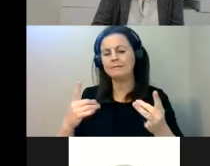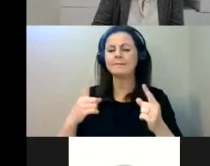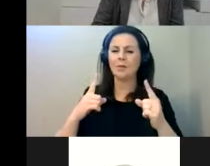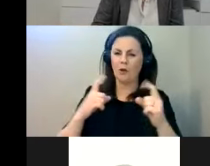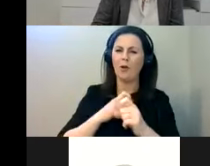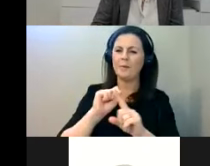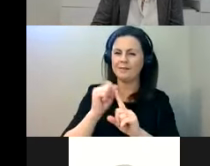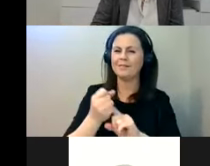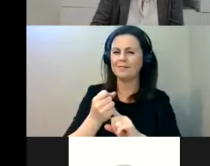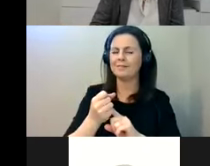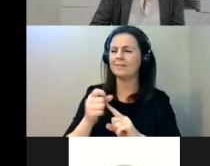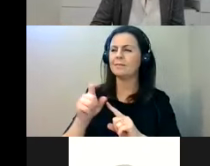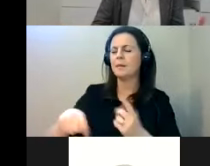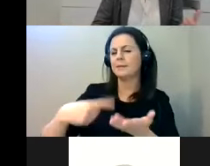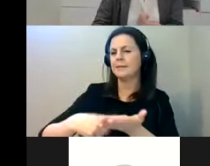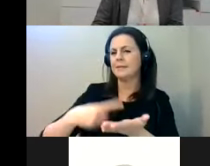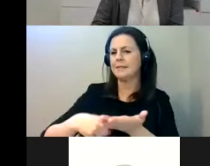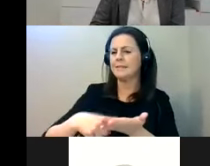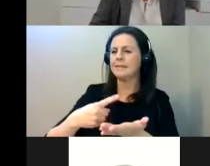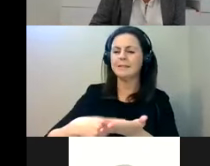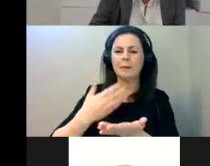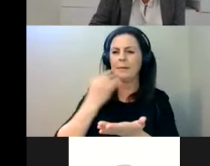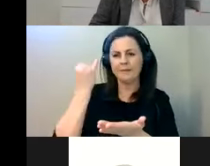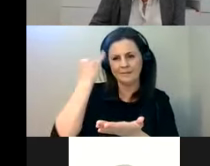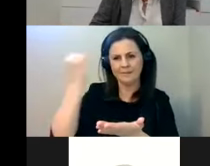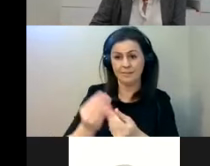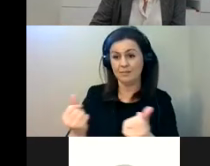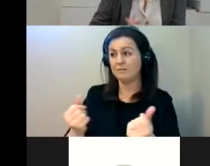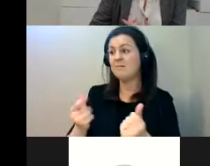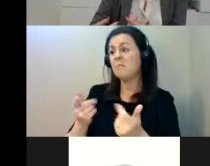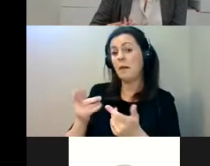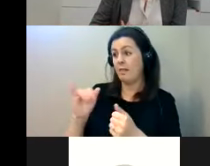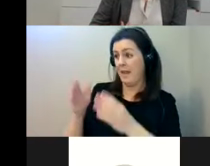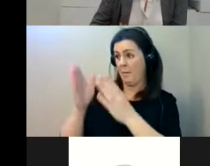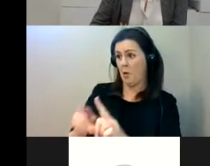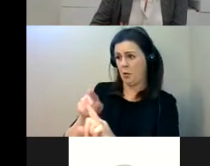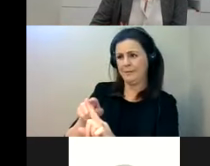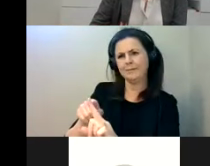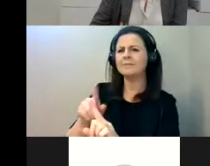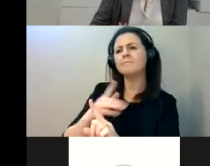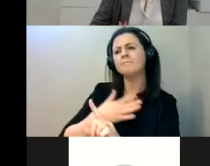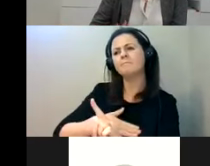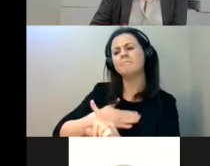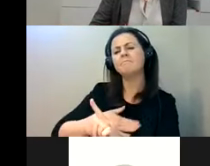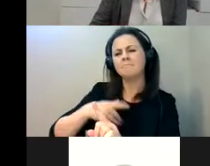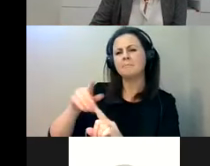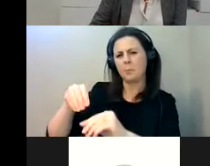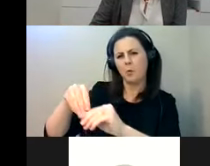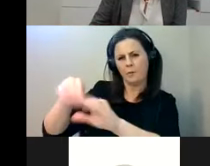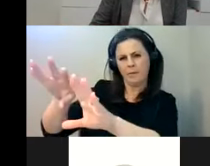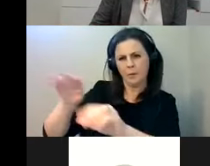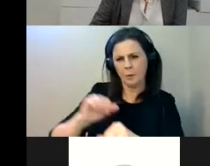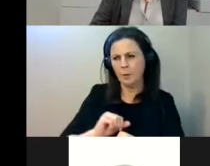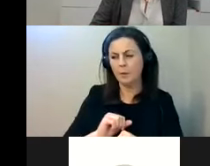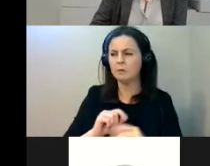to discuss a remedy. You could ask the person to leave. You want to look at how long has the person